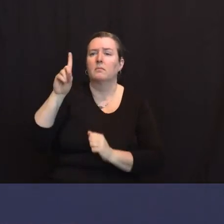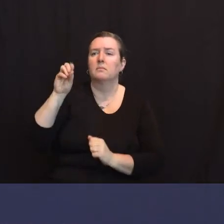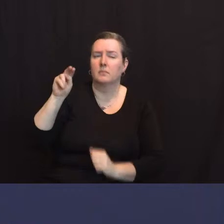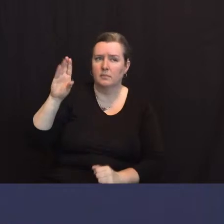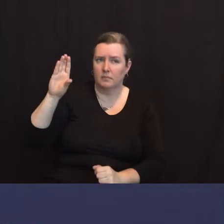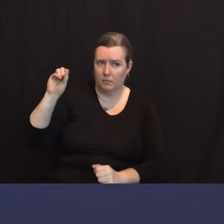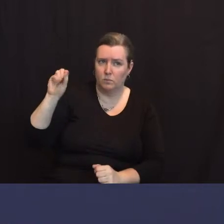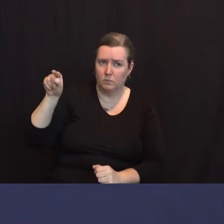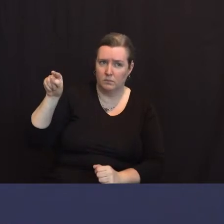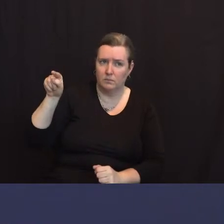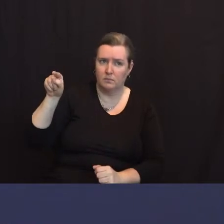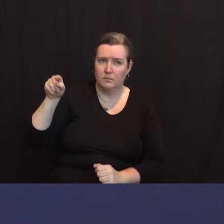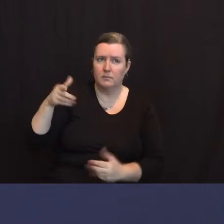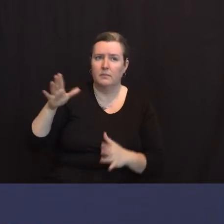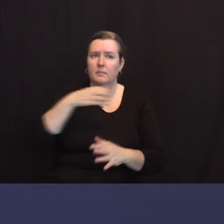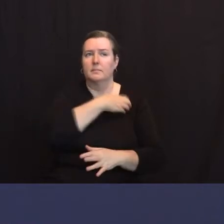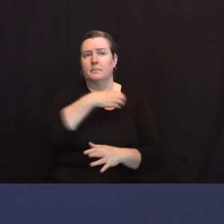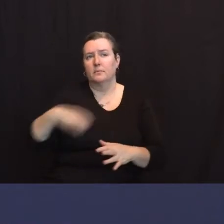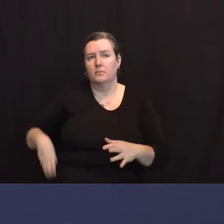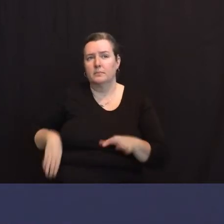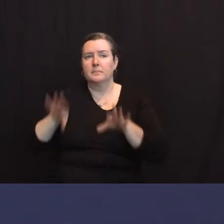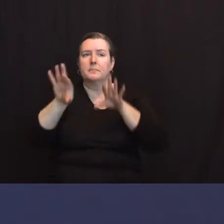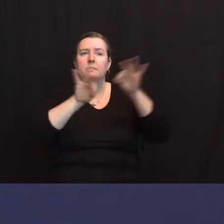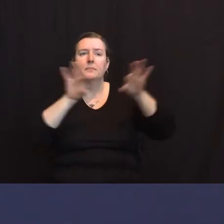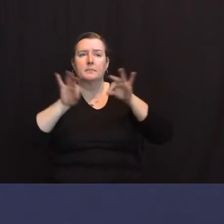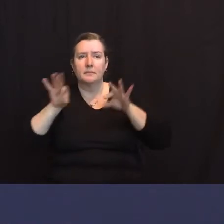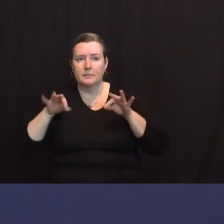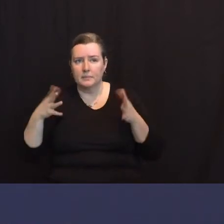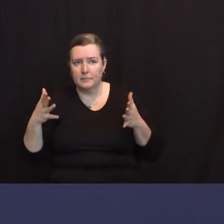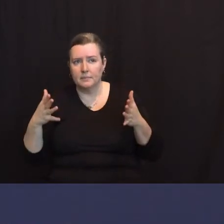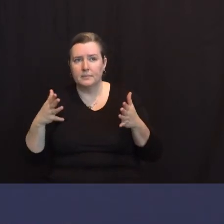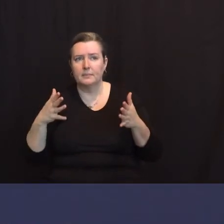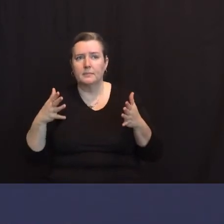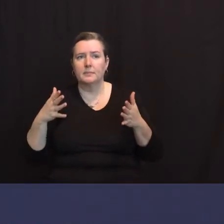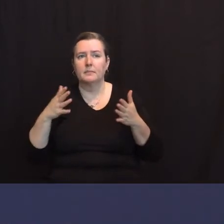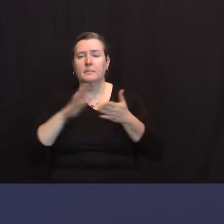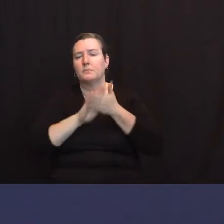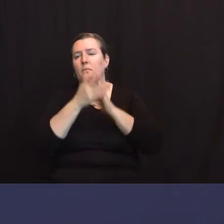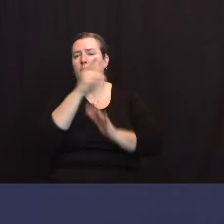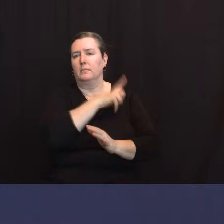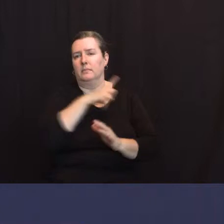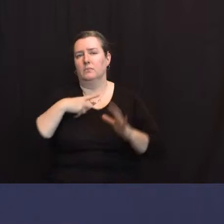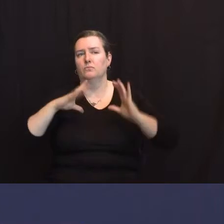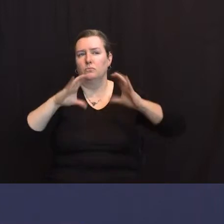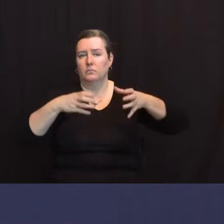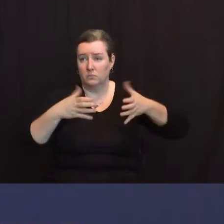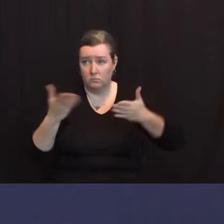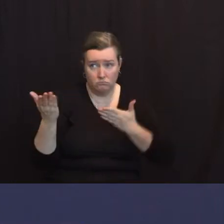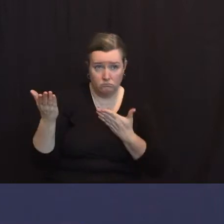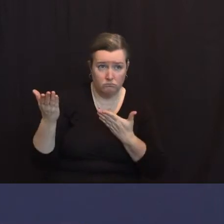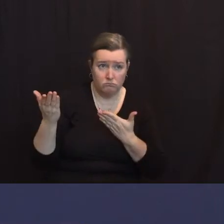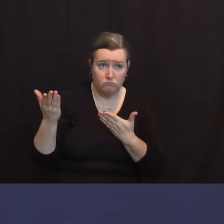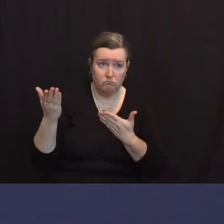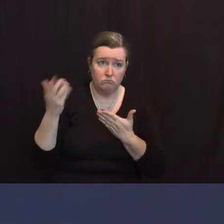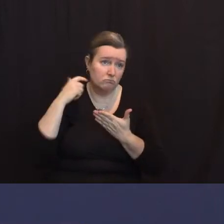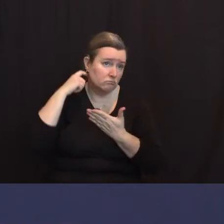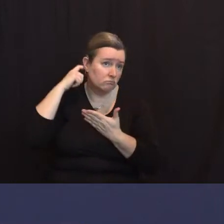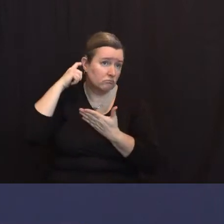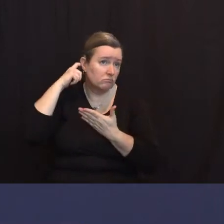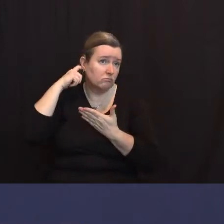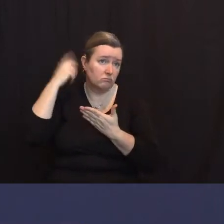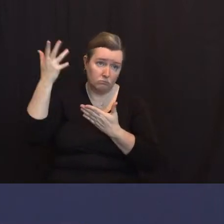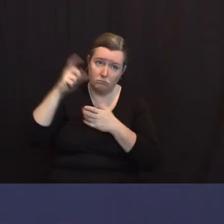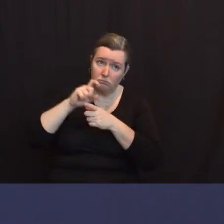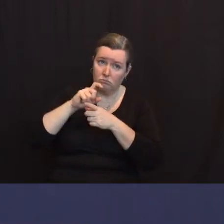people to fill some legislative seats. I'm aware that you made a call on the Assemblyman's behalf to attempt to change the mayor's mind. I'm wondering